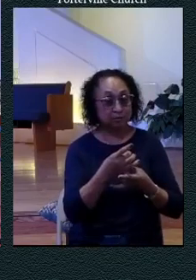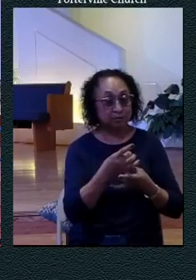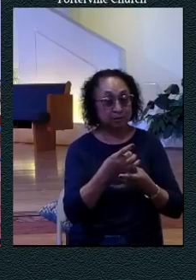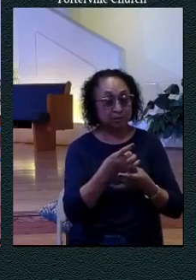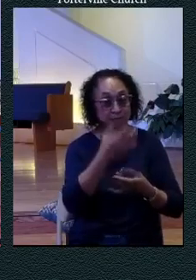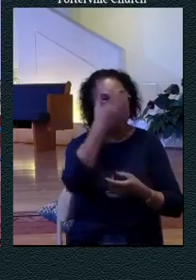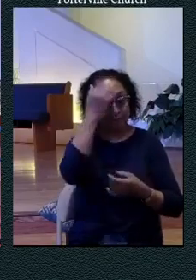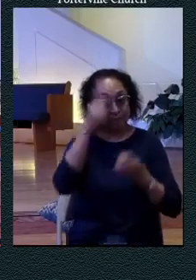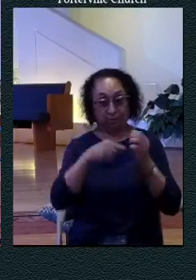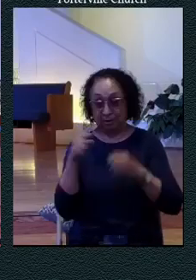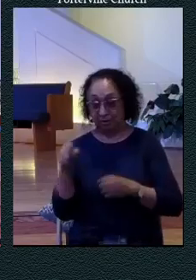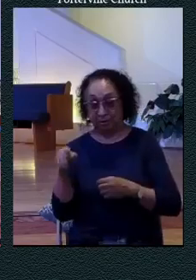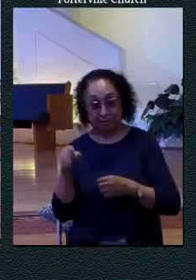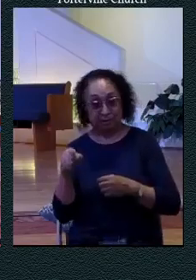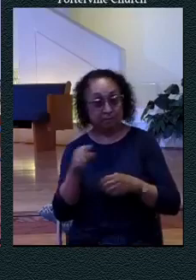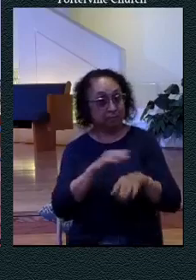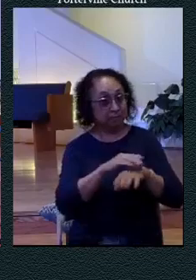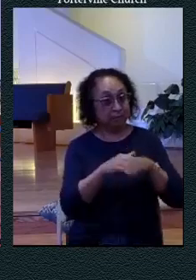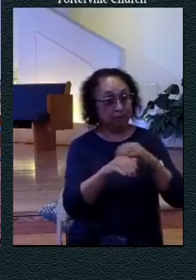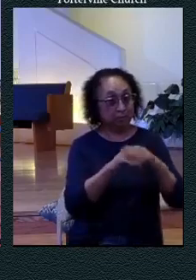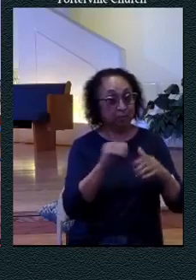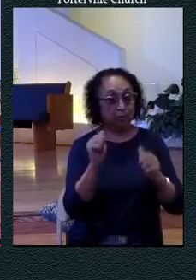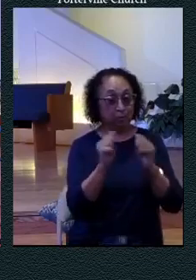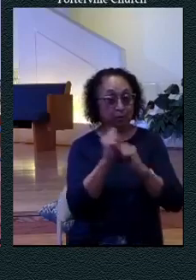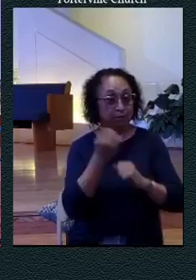We become comfortable with our current routines.